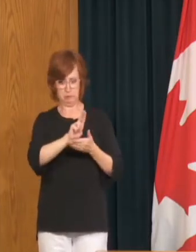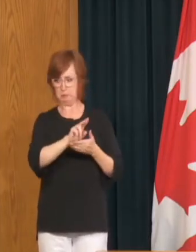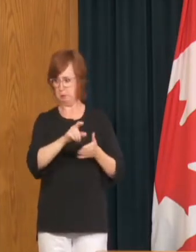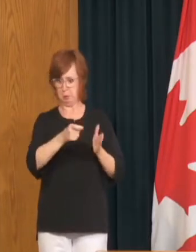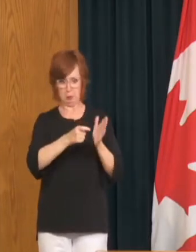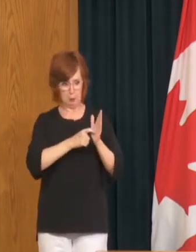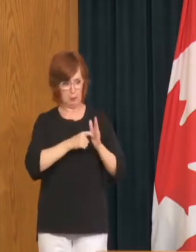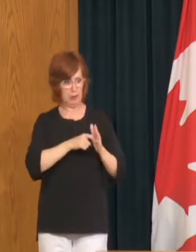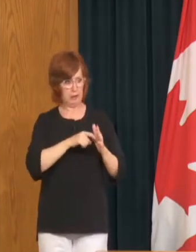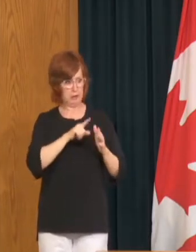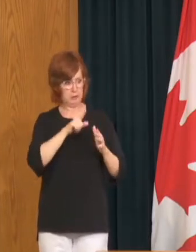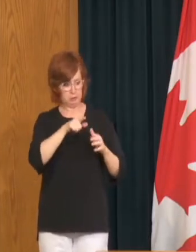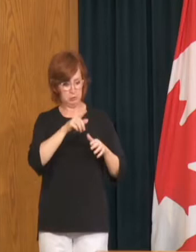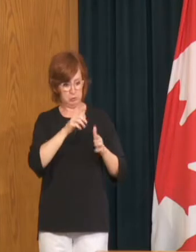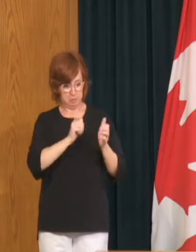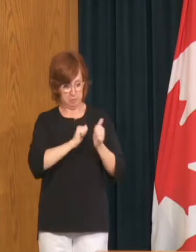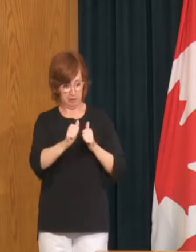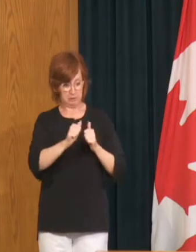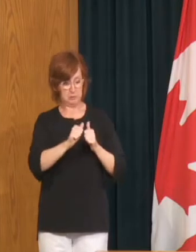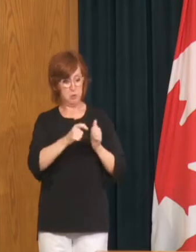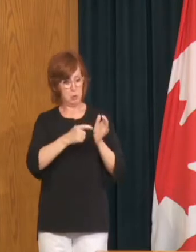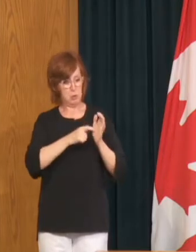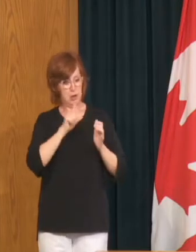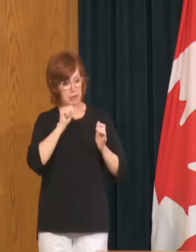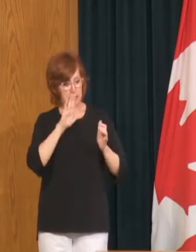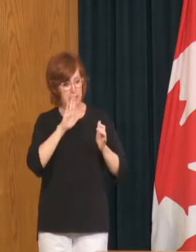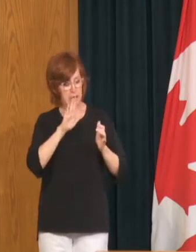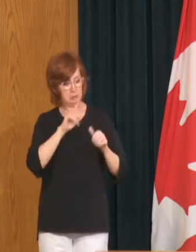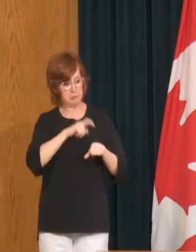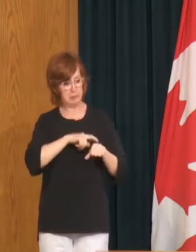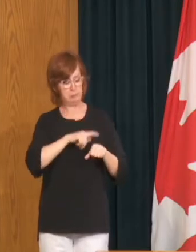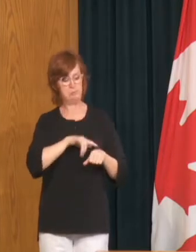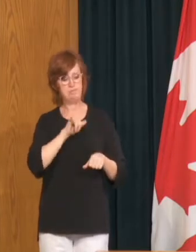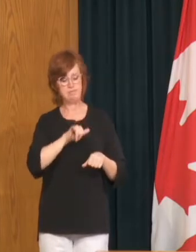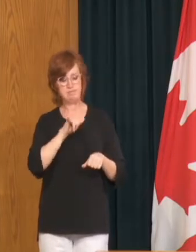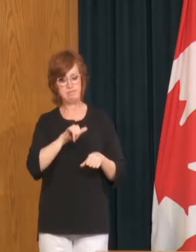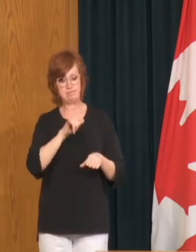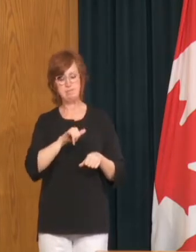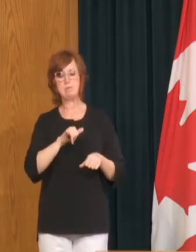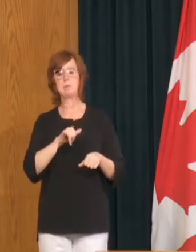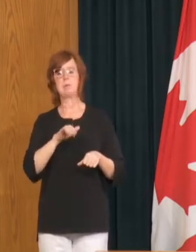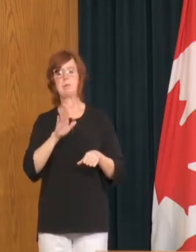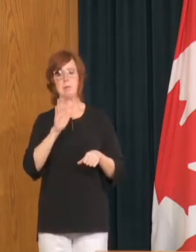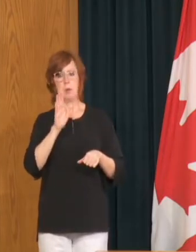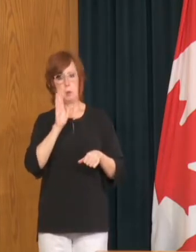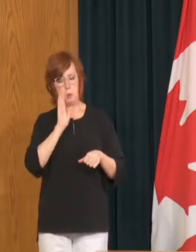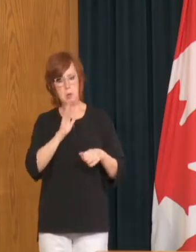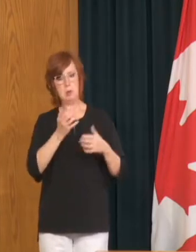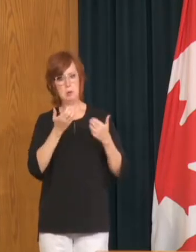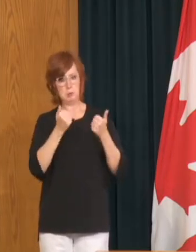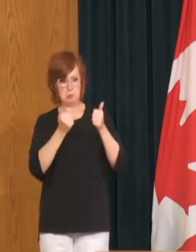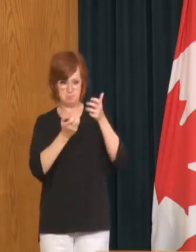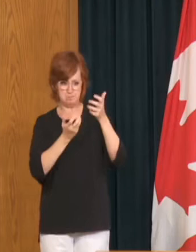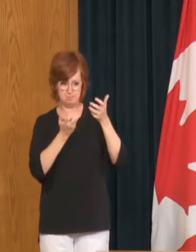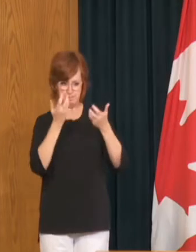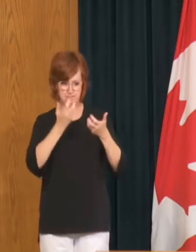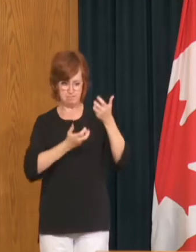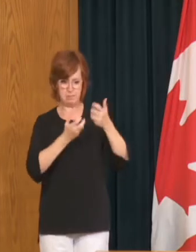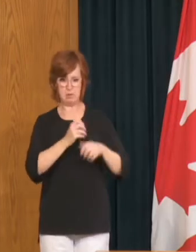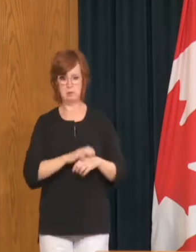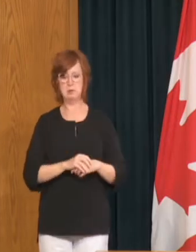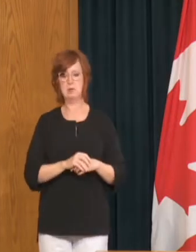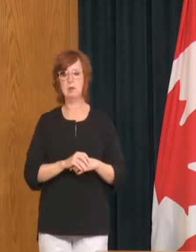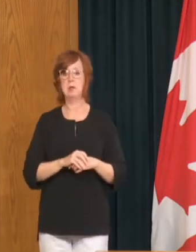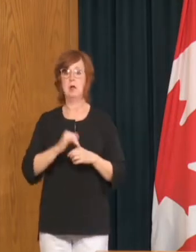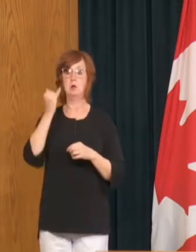else, you maintain physical distancing as much as possible. If you are participating in in-class learning, you try to sit in the